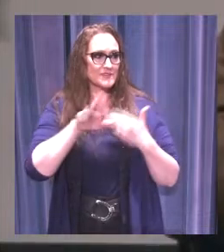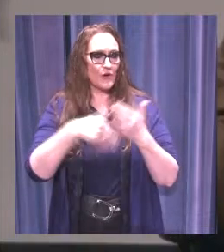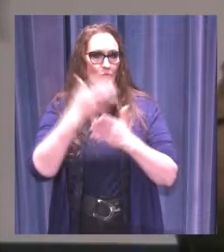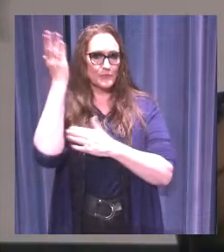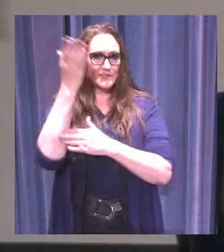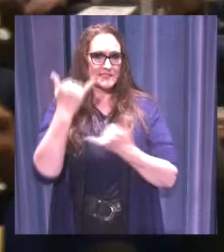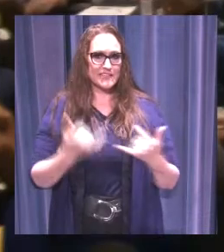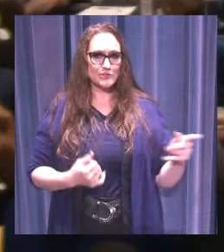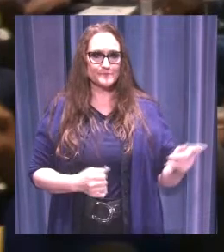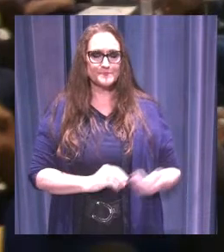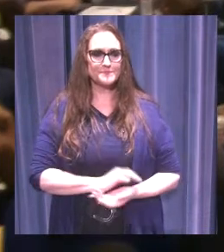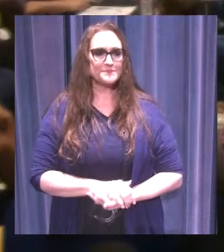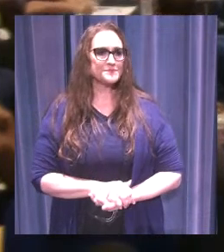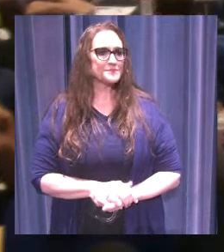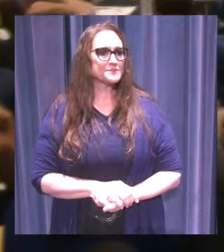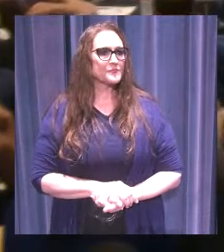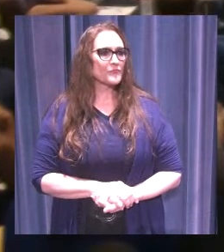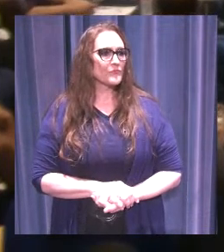presentation.